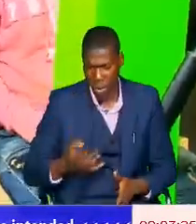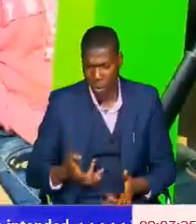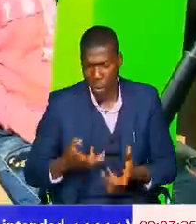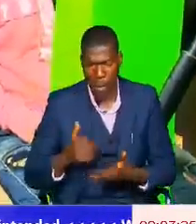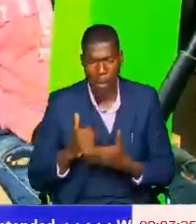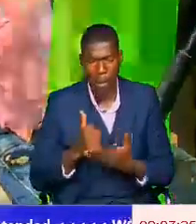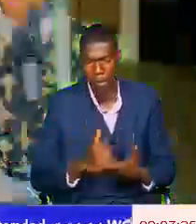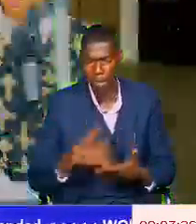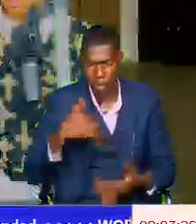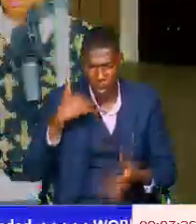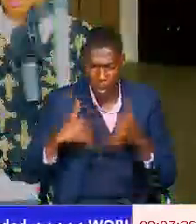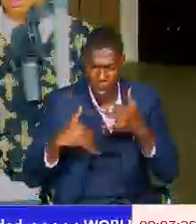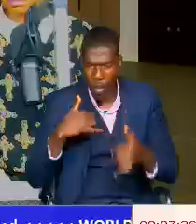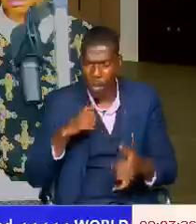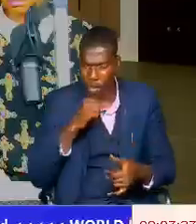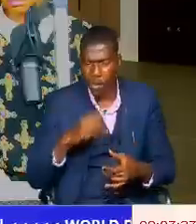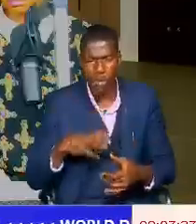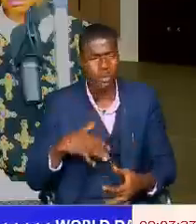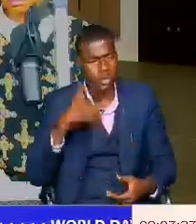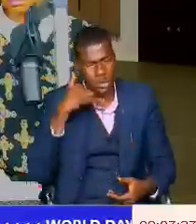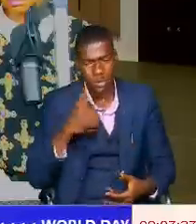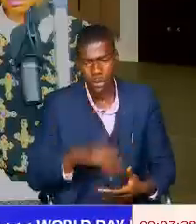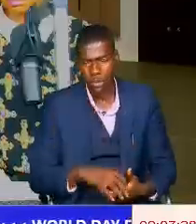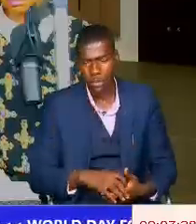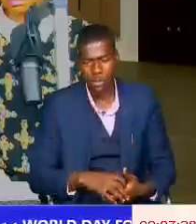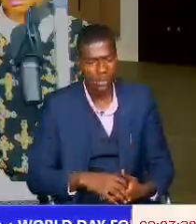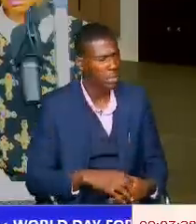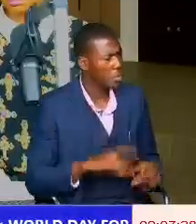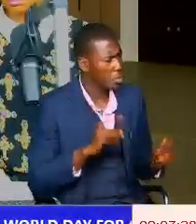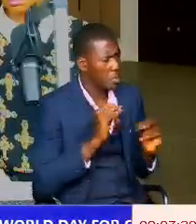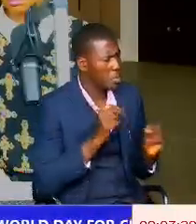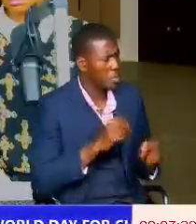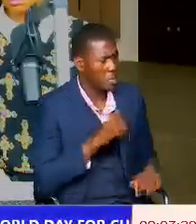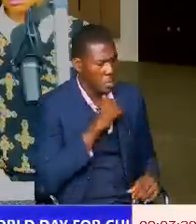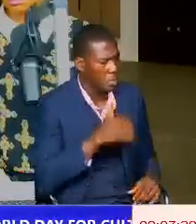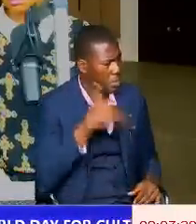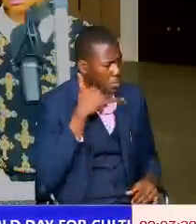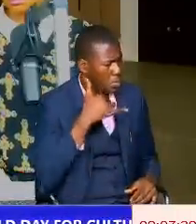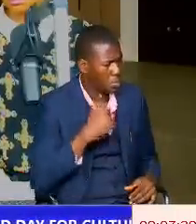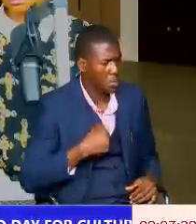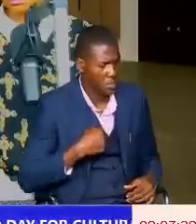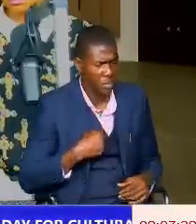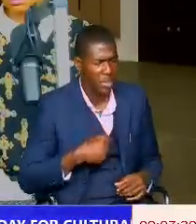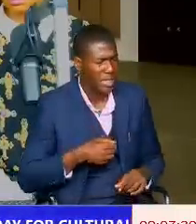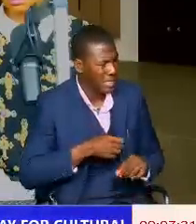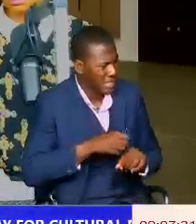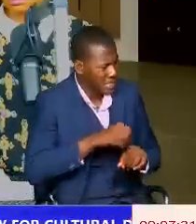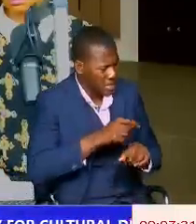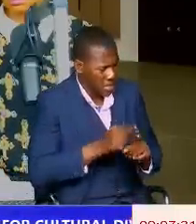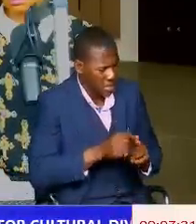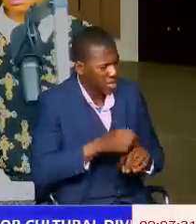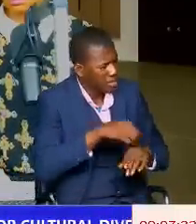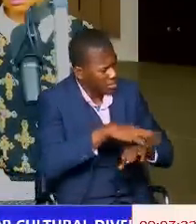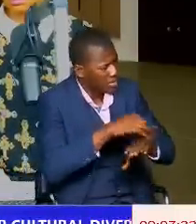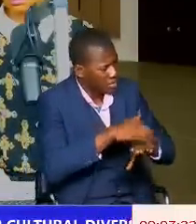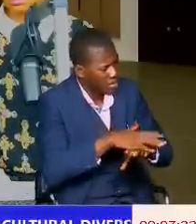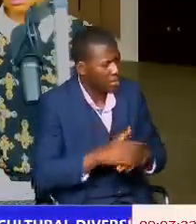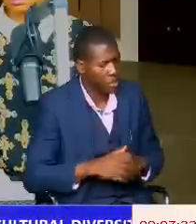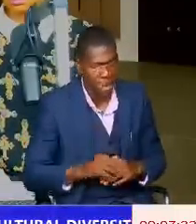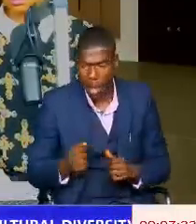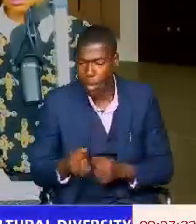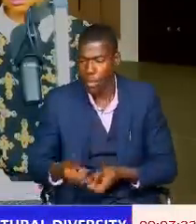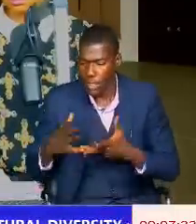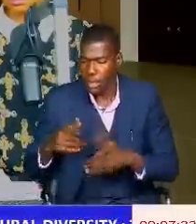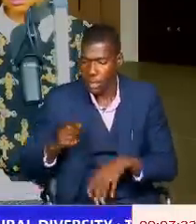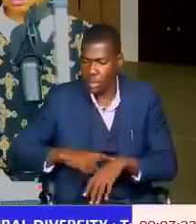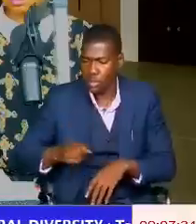matter, say you they call him, you know they pick your call. Yes, sir. He doesn't pick my call. Even text messages, even he does not respond to it. Like how many times you